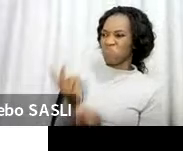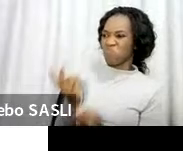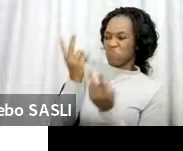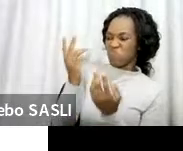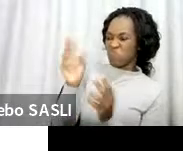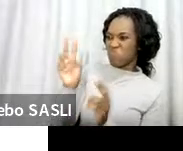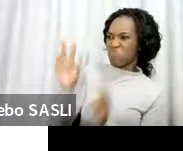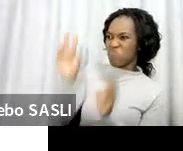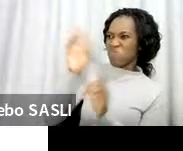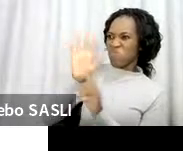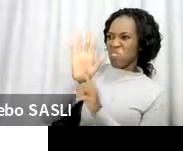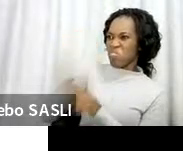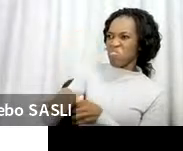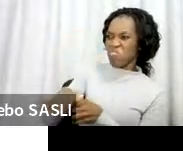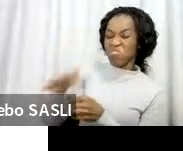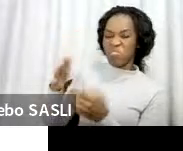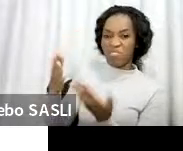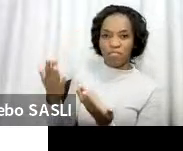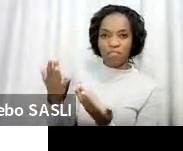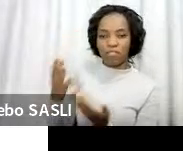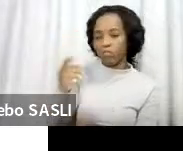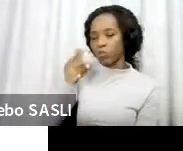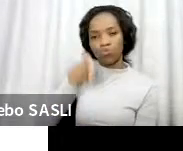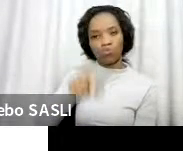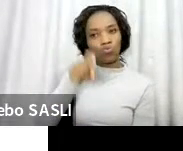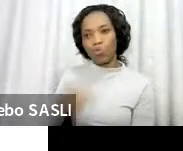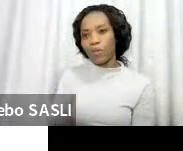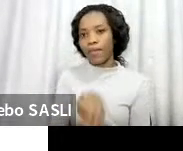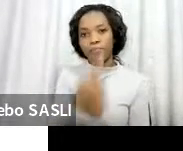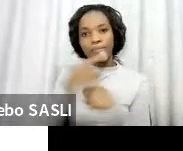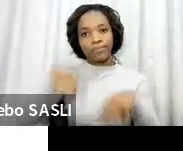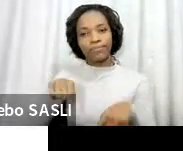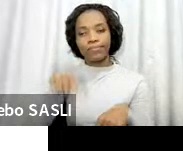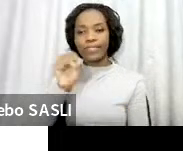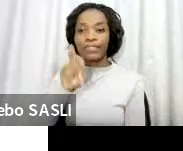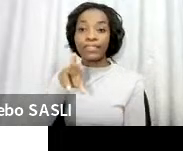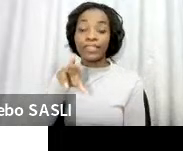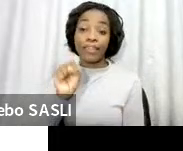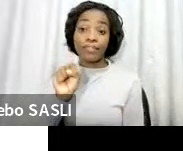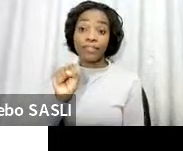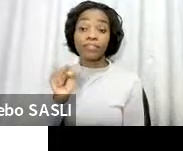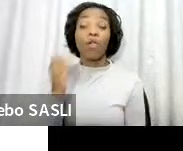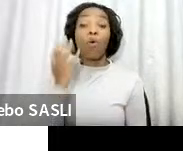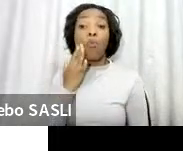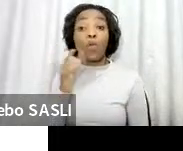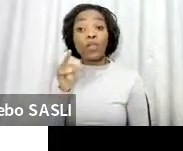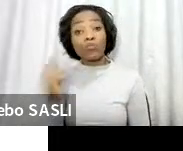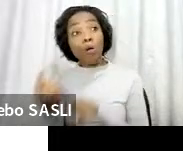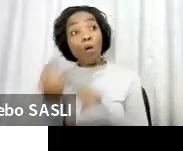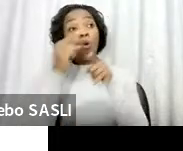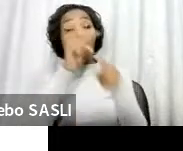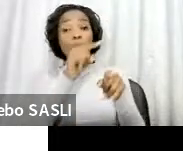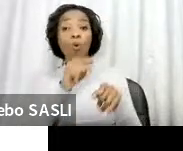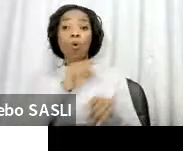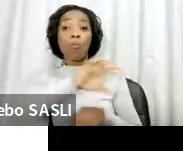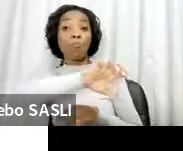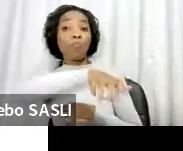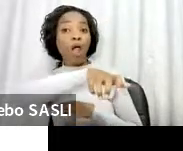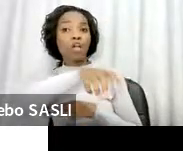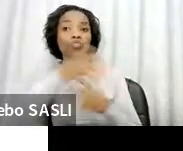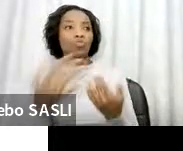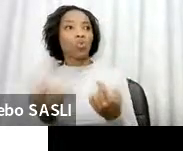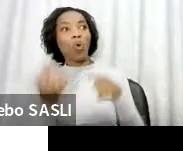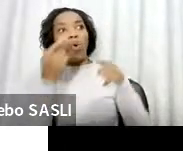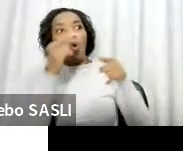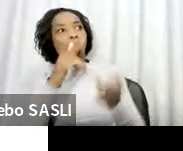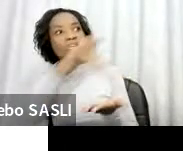on. It should not happen in SARS. When you visit a branch, when you visit our center, when you call us,